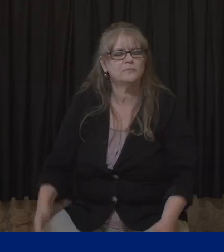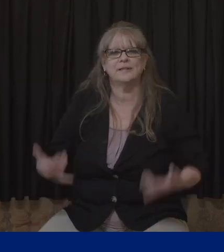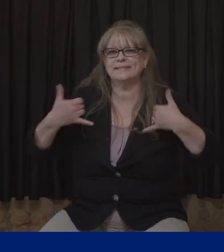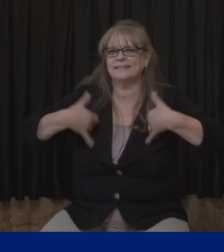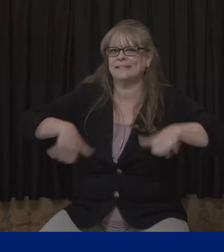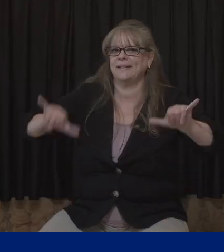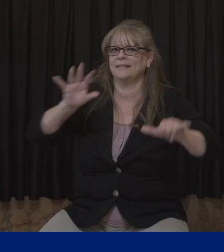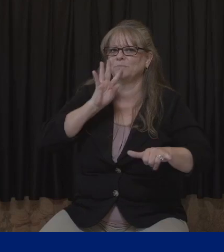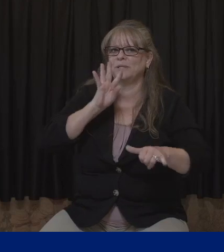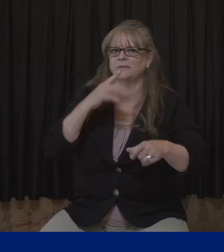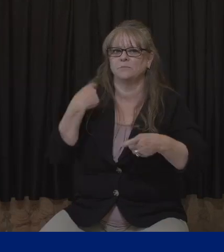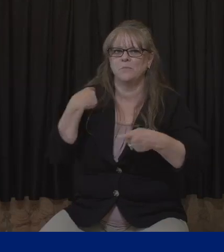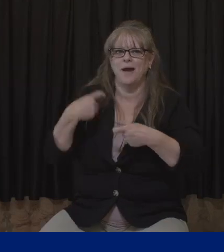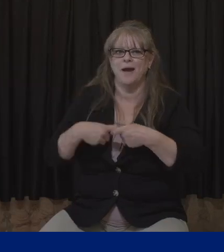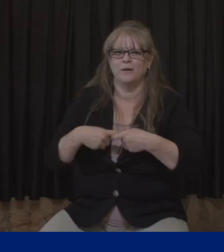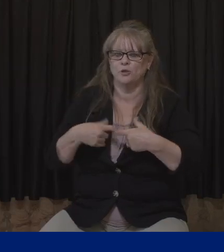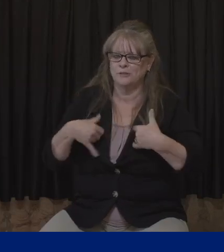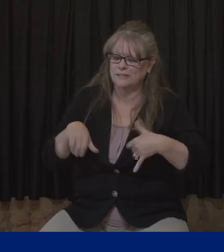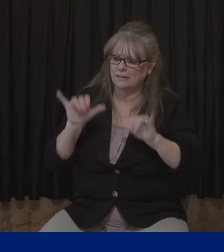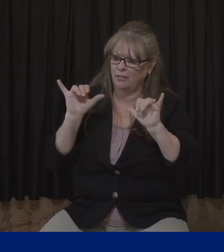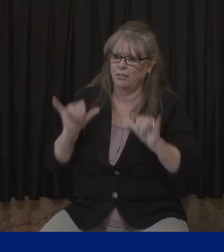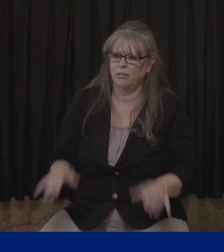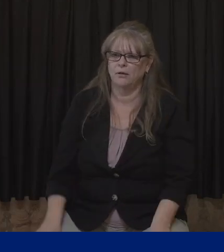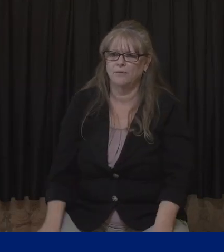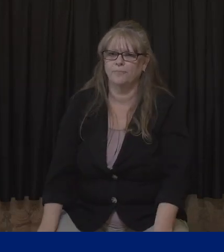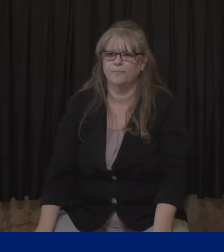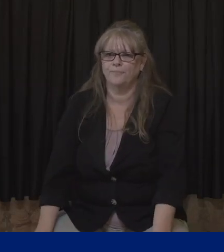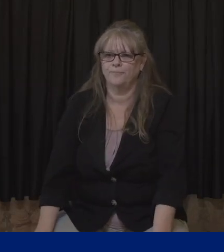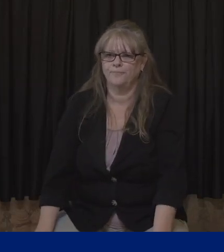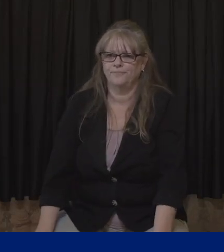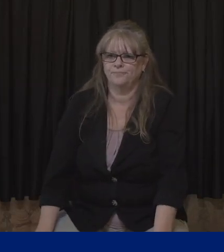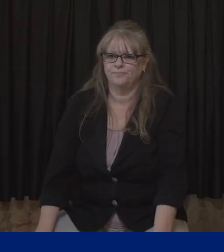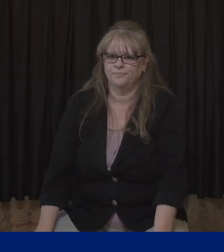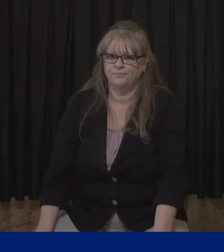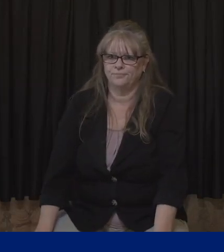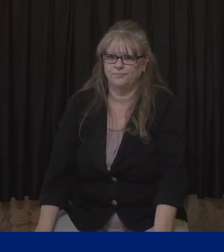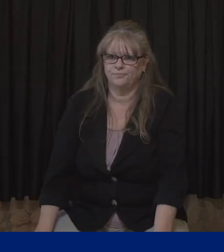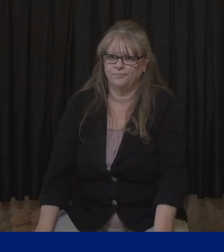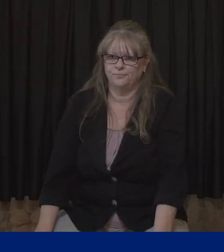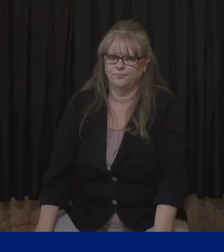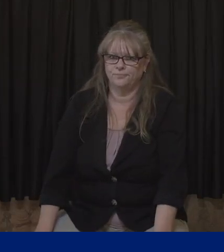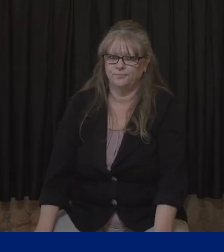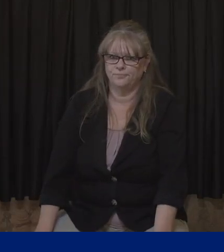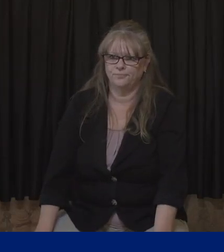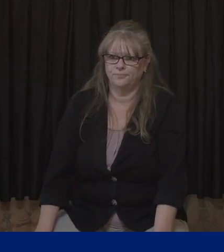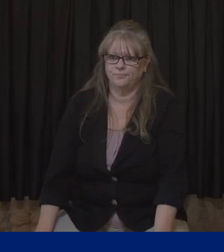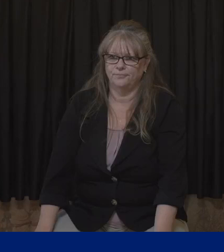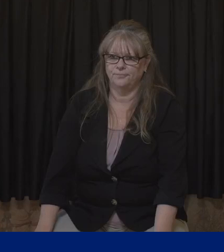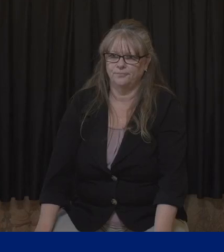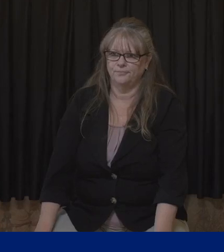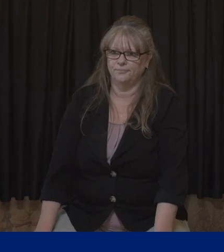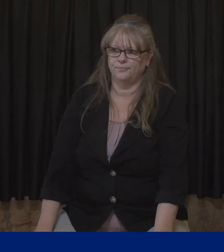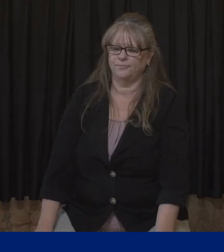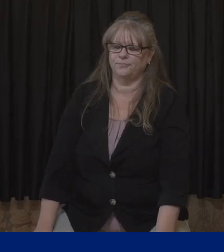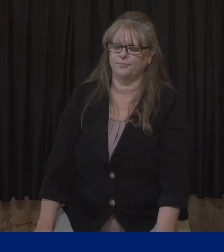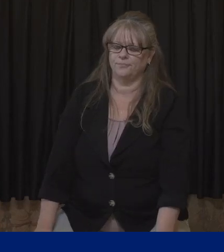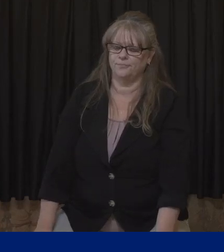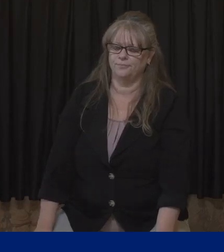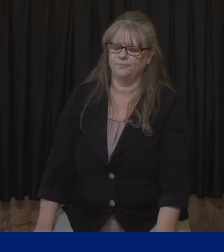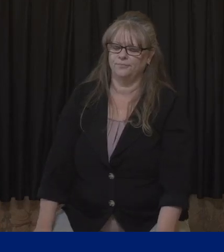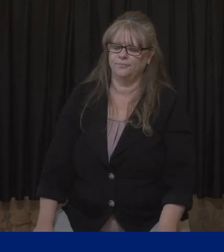es muy importante tener cuidado en todas sus acciones. Gracias. Telephone question, please.